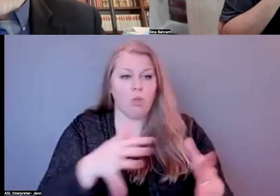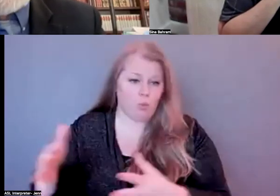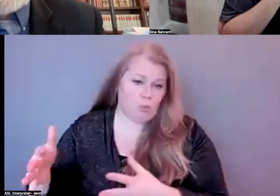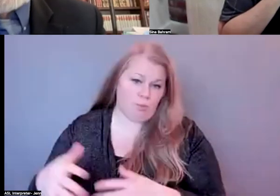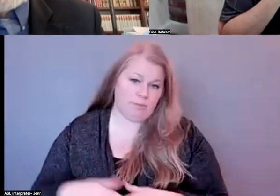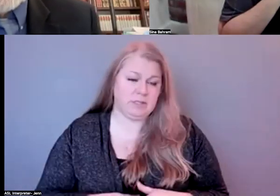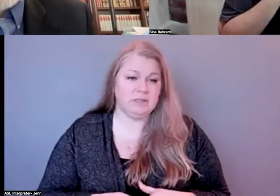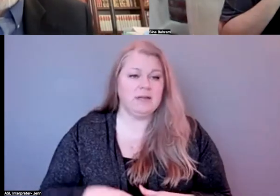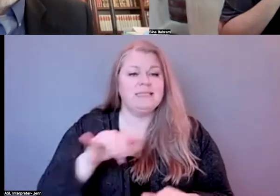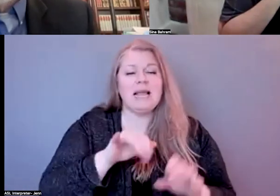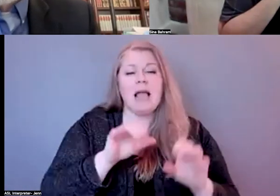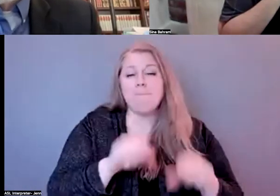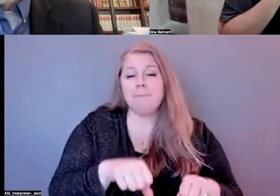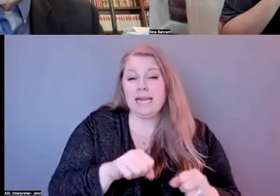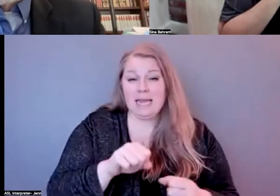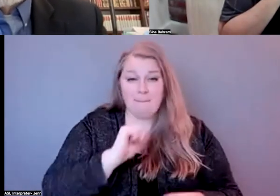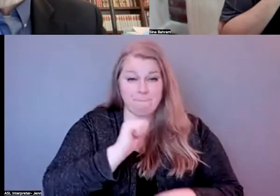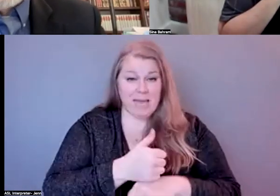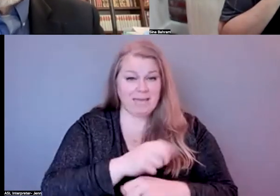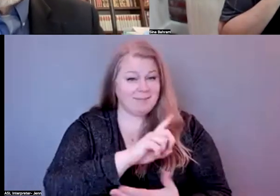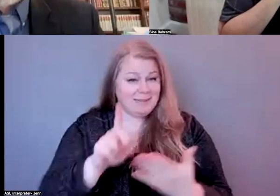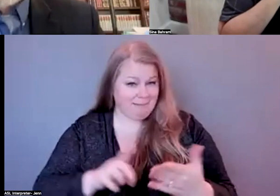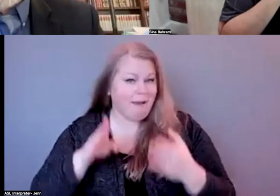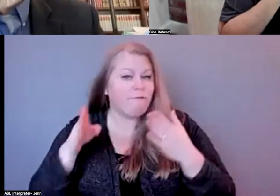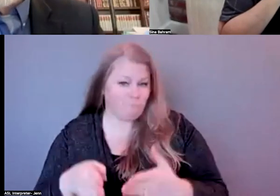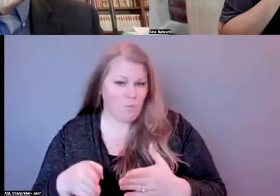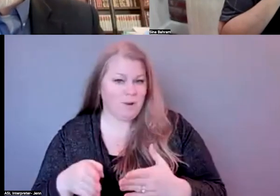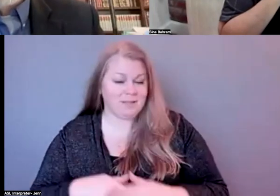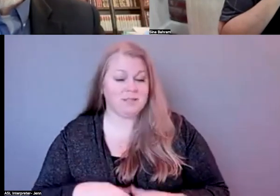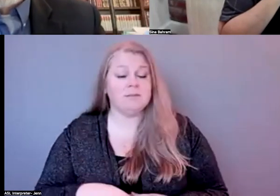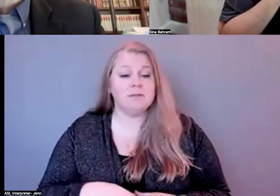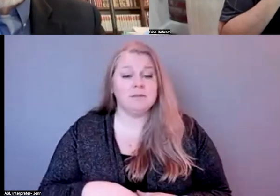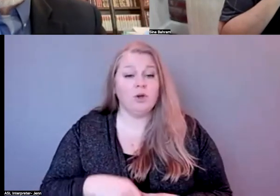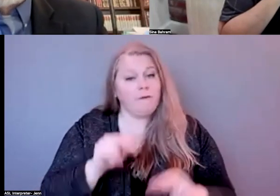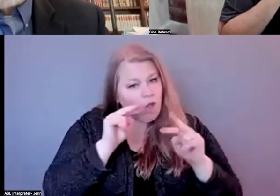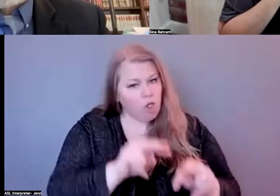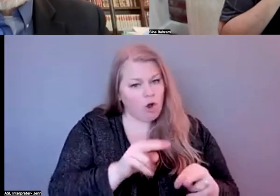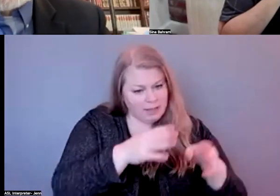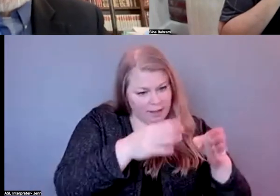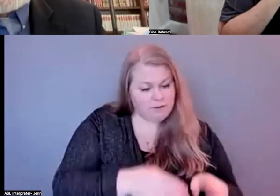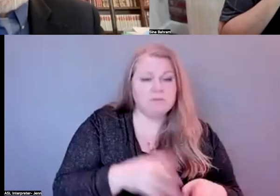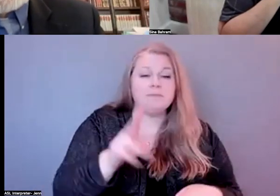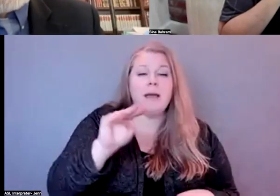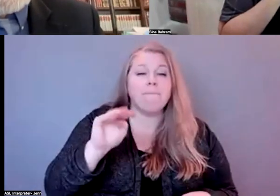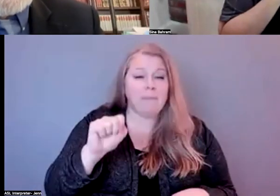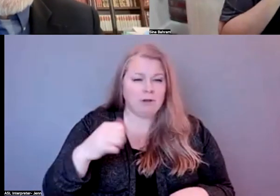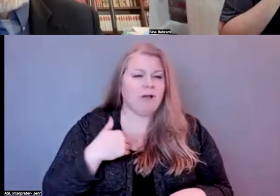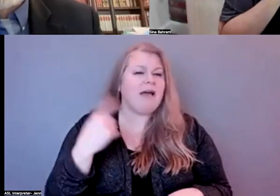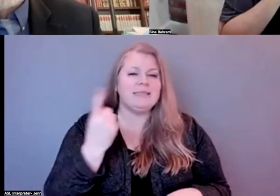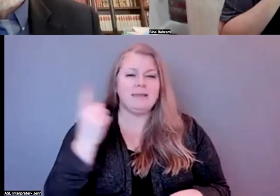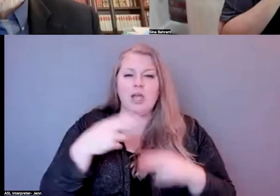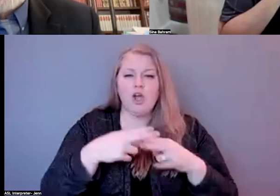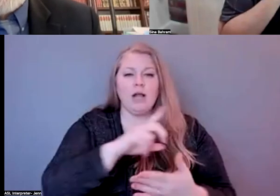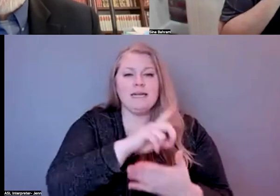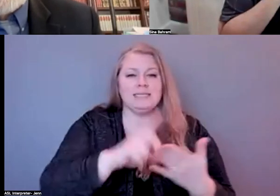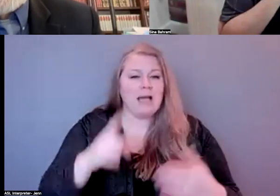like ability-based design focus. You look at individuals. Microsoft had something they would call design for